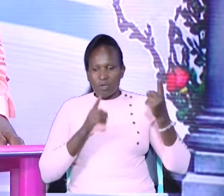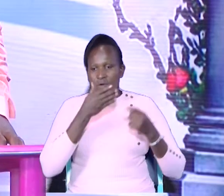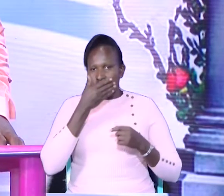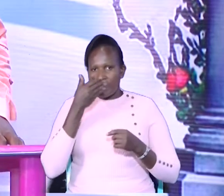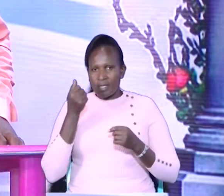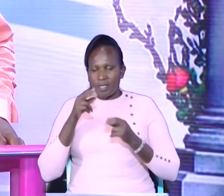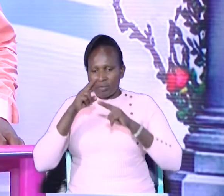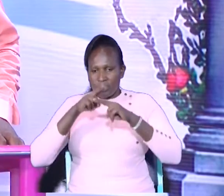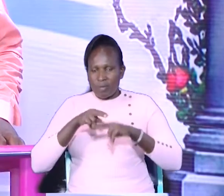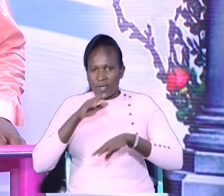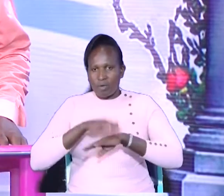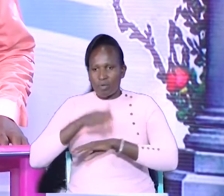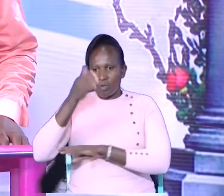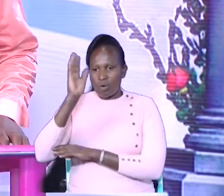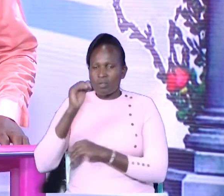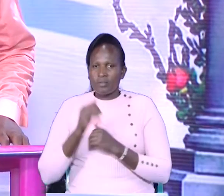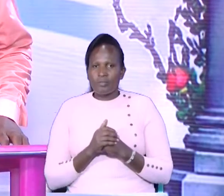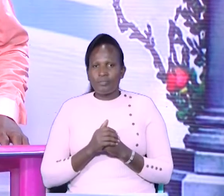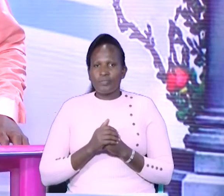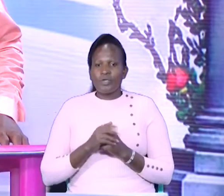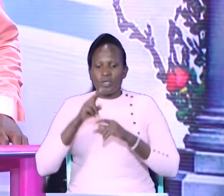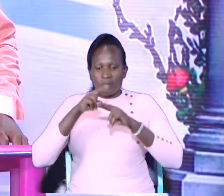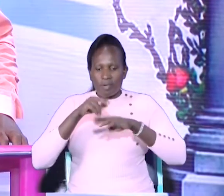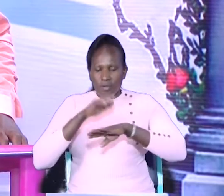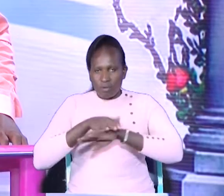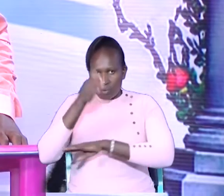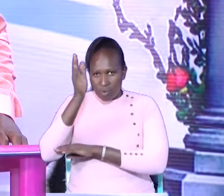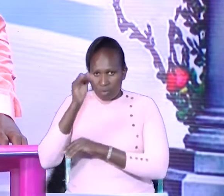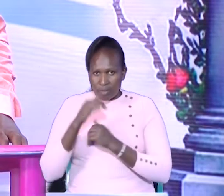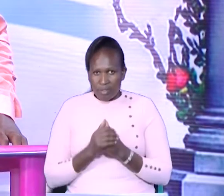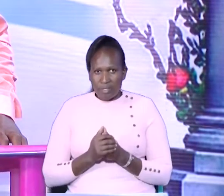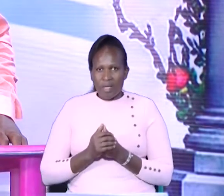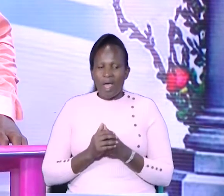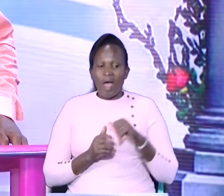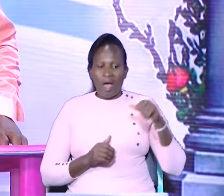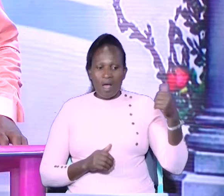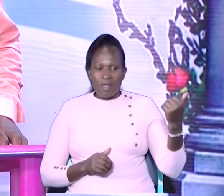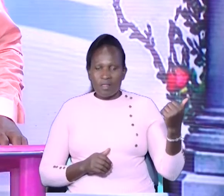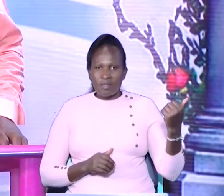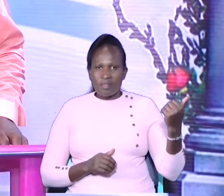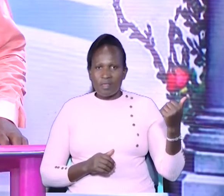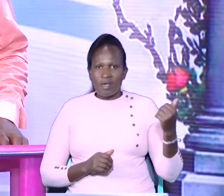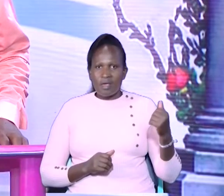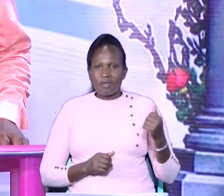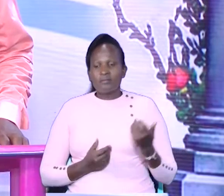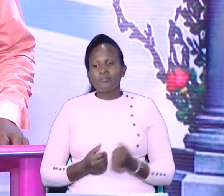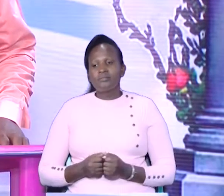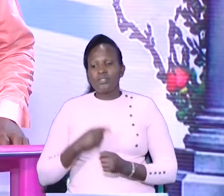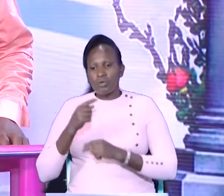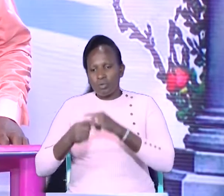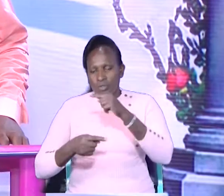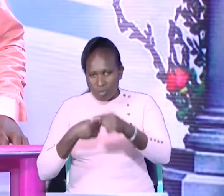to depend on God. Depend on God. The other one is persistence,